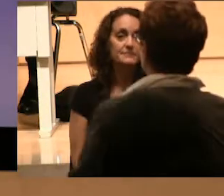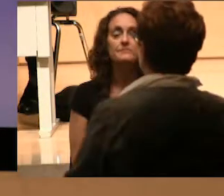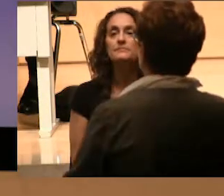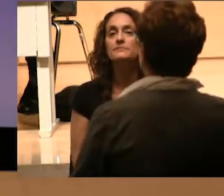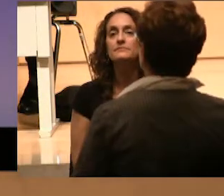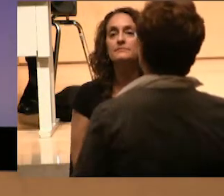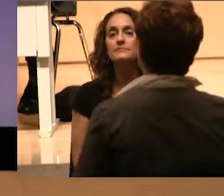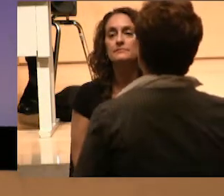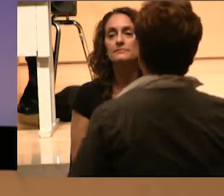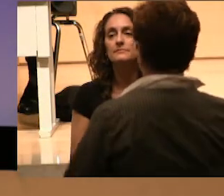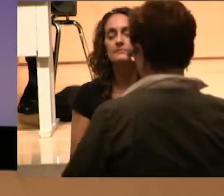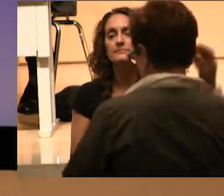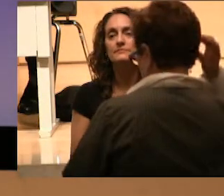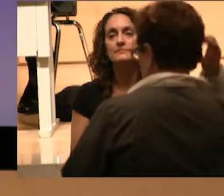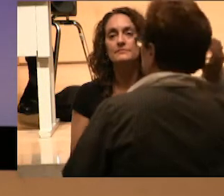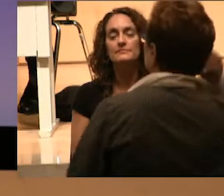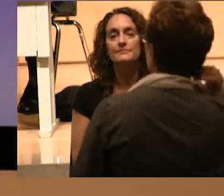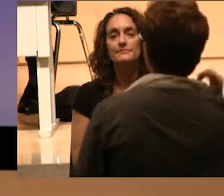So I found that